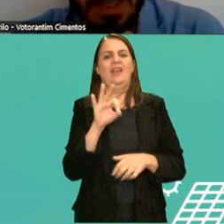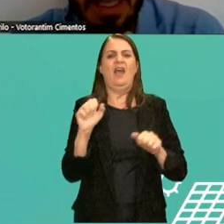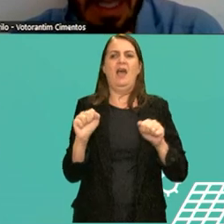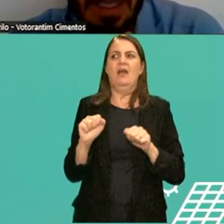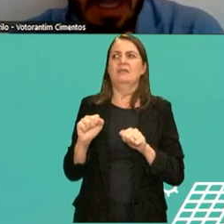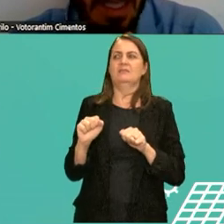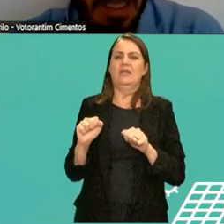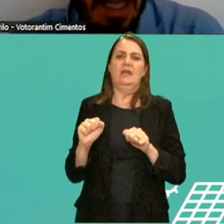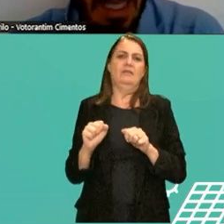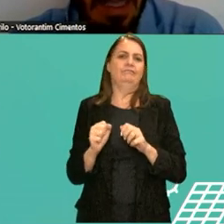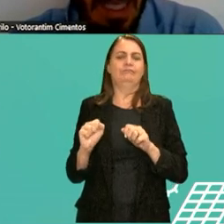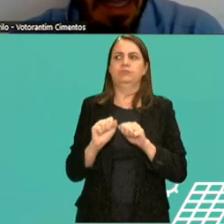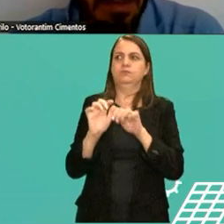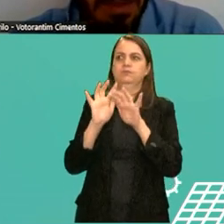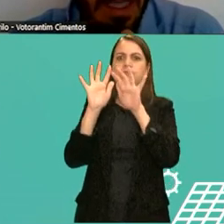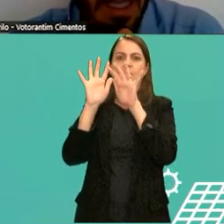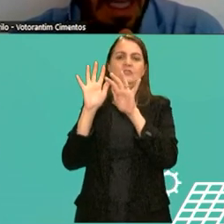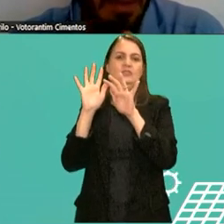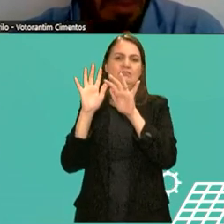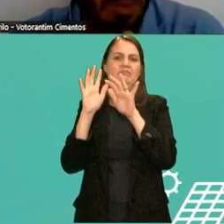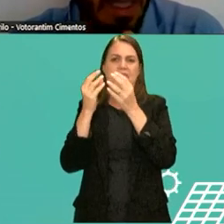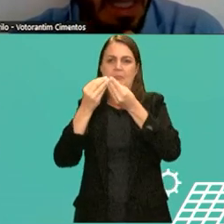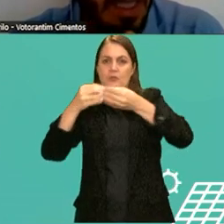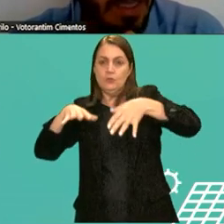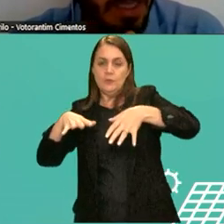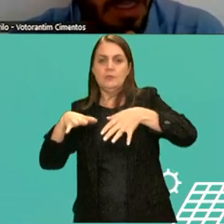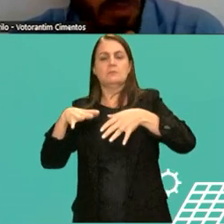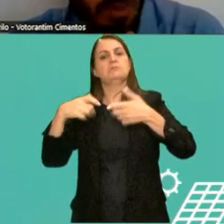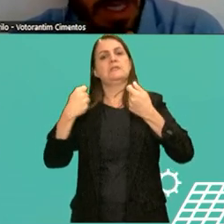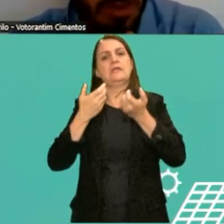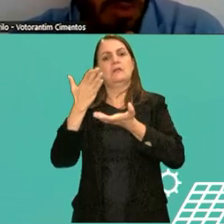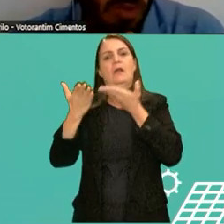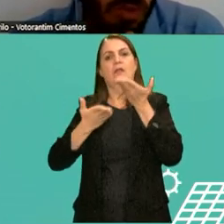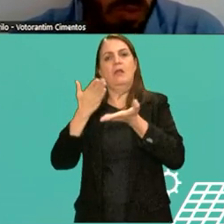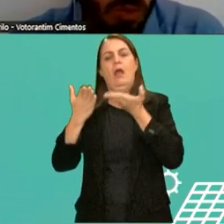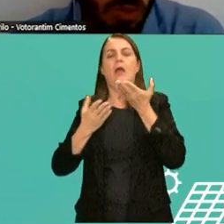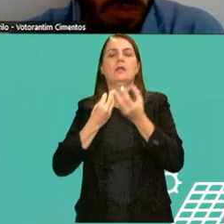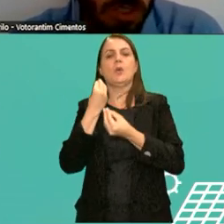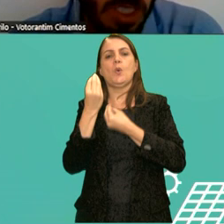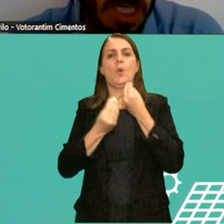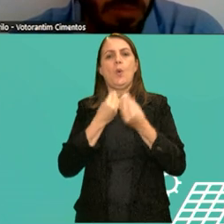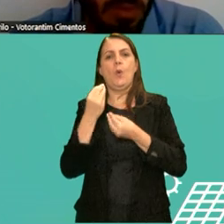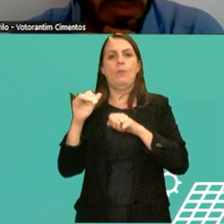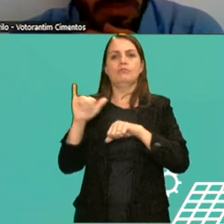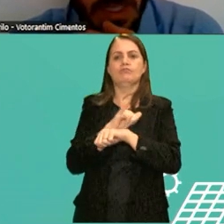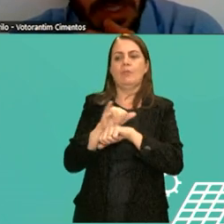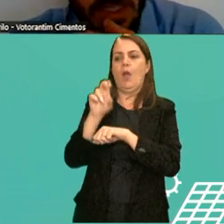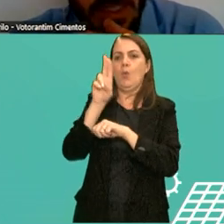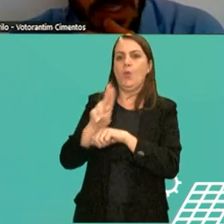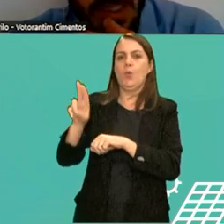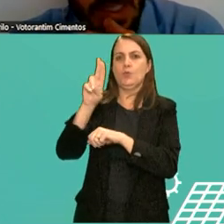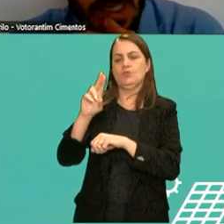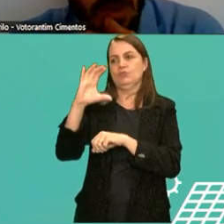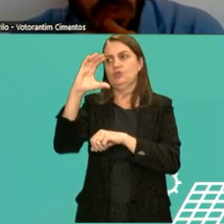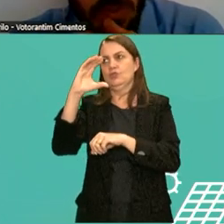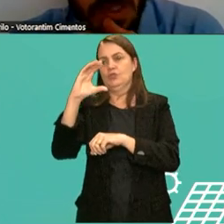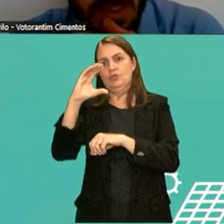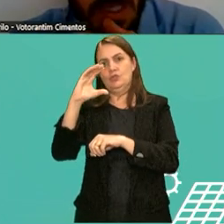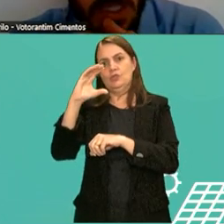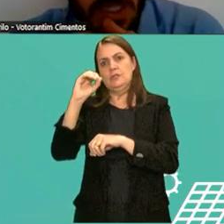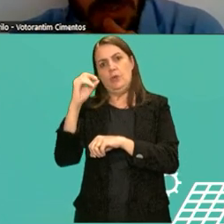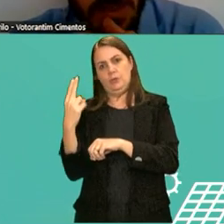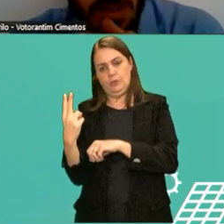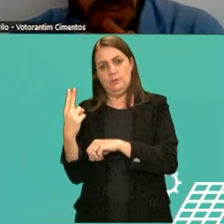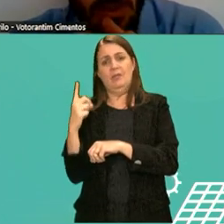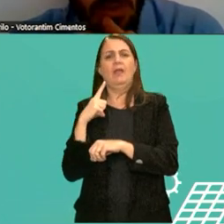shall be dealt with, and capture and carbon sequestration. We have some initiatives around the world